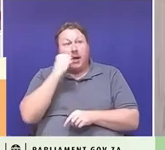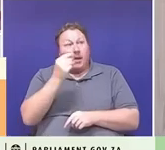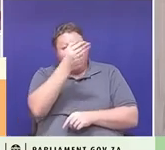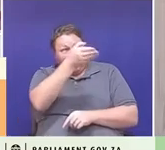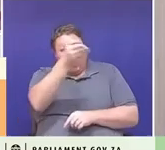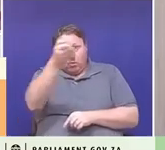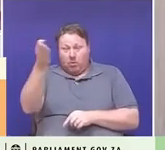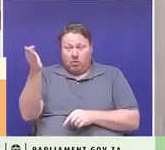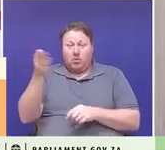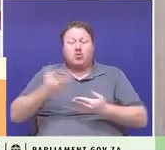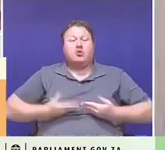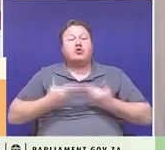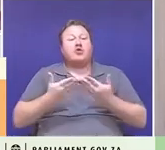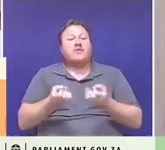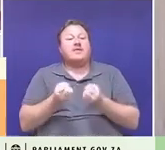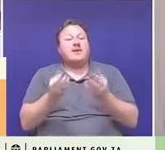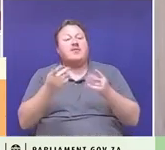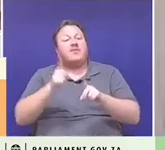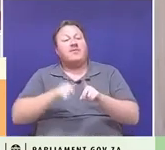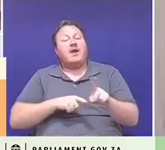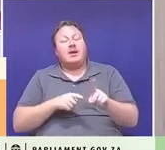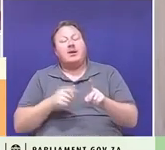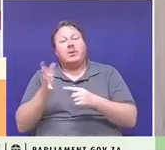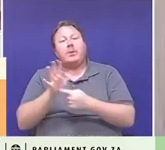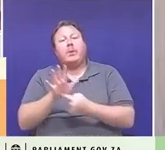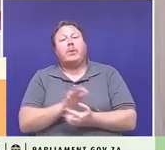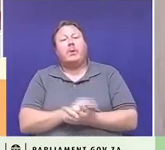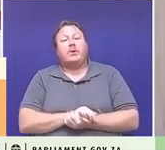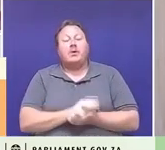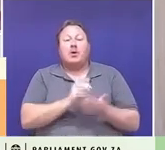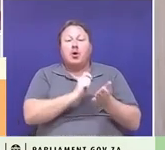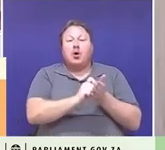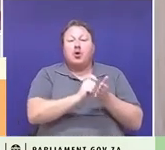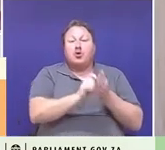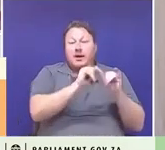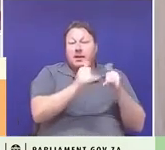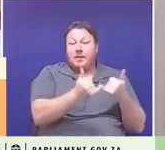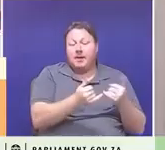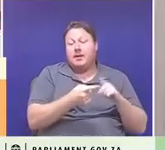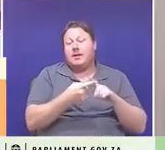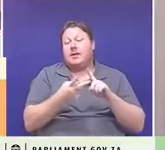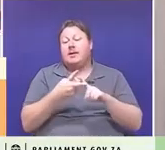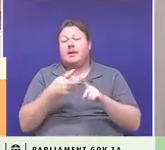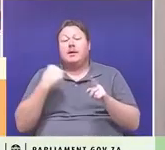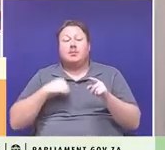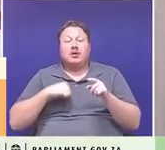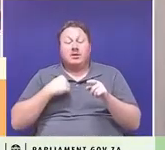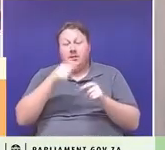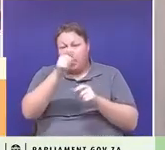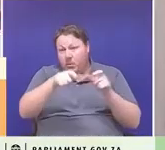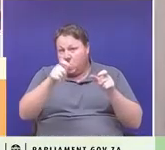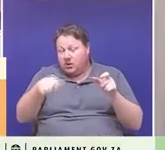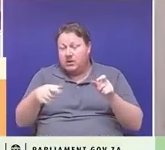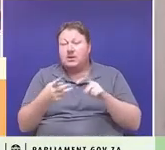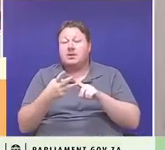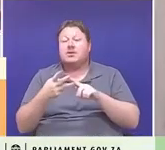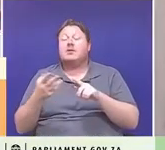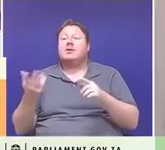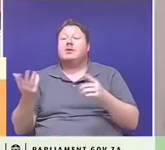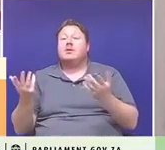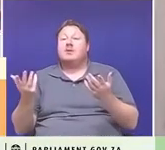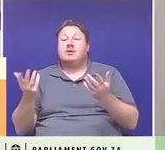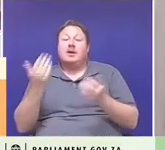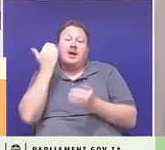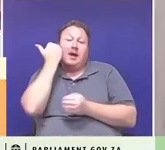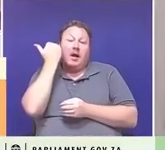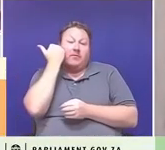responsible for service delivery failures, whether they are contractors, whether they are municipal officials, whether they